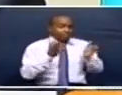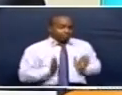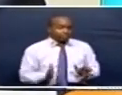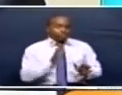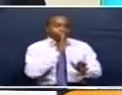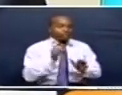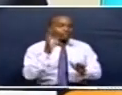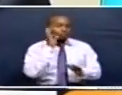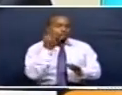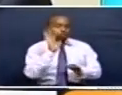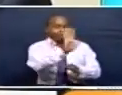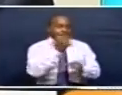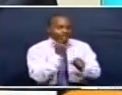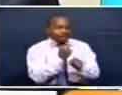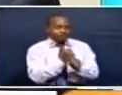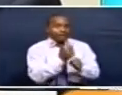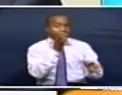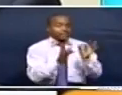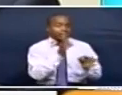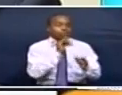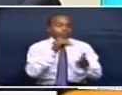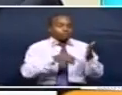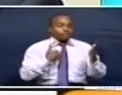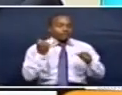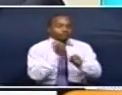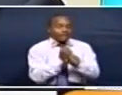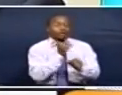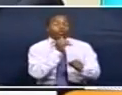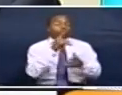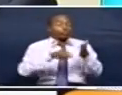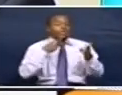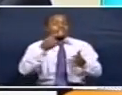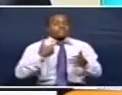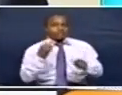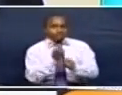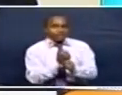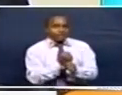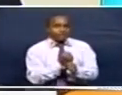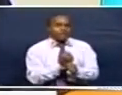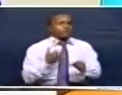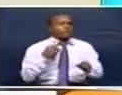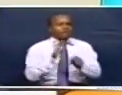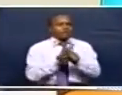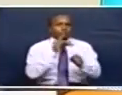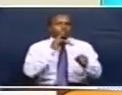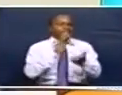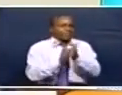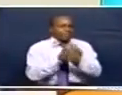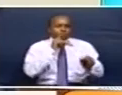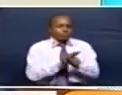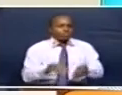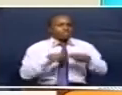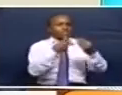labor. You judge somebody by what they have done, not what they say they have done. We have a lot of empty promises being given to people in this